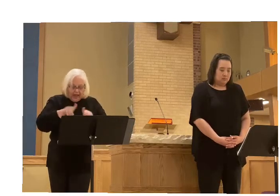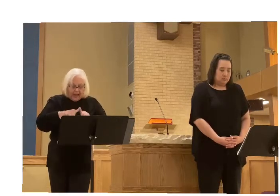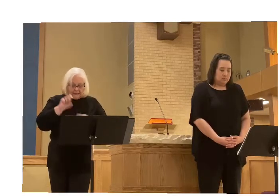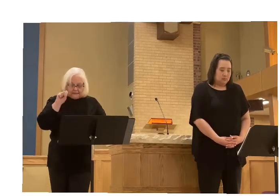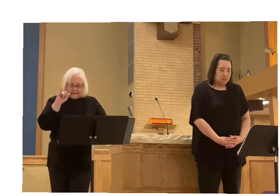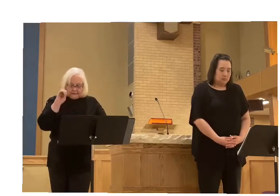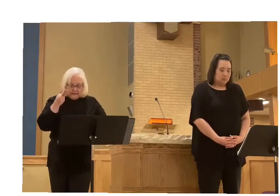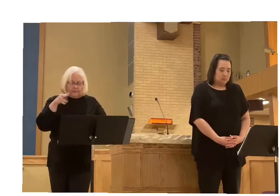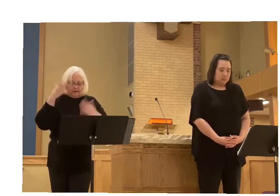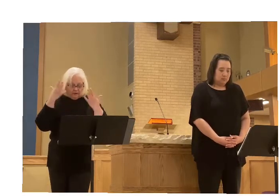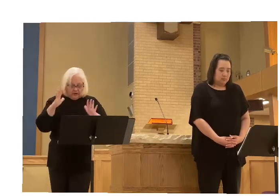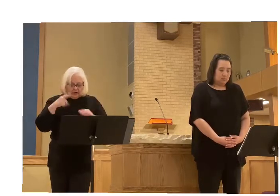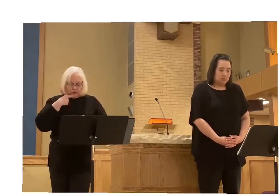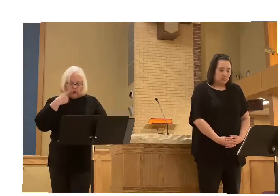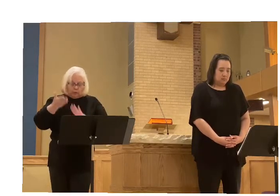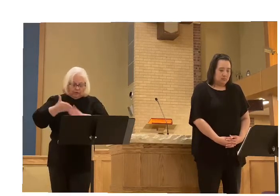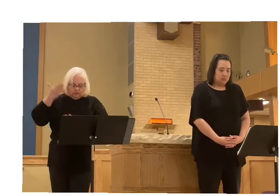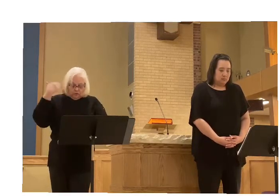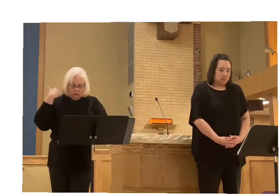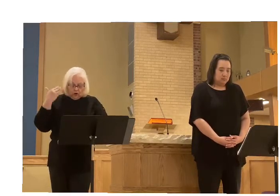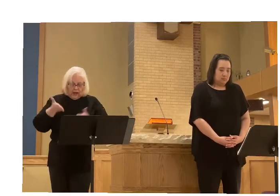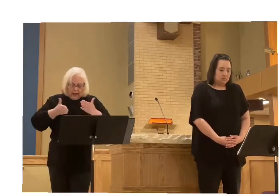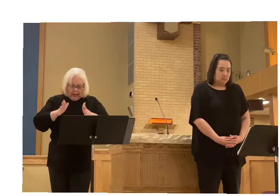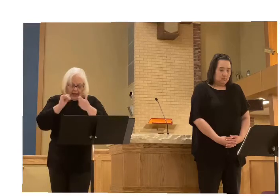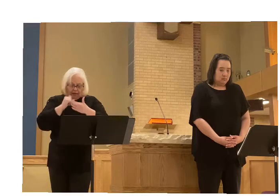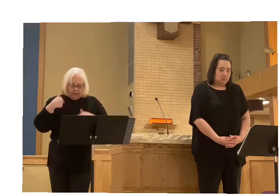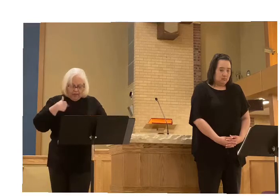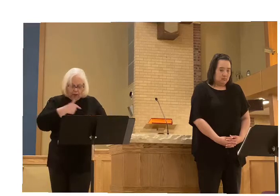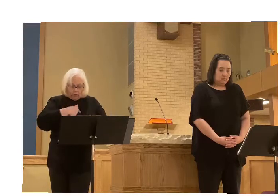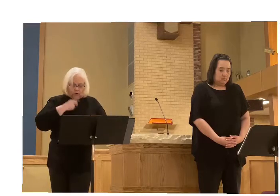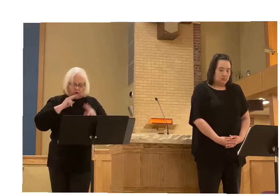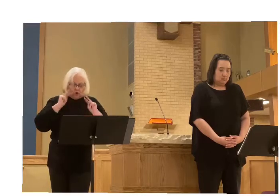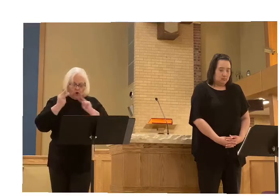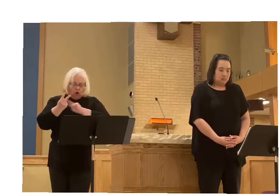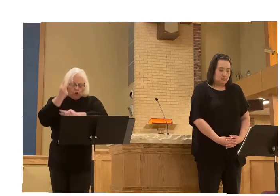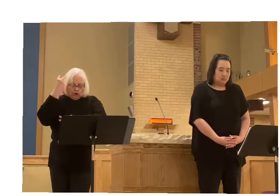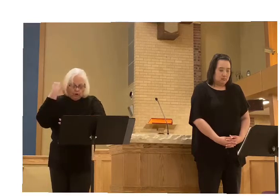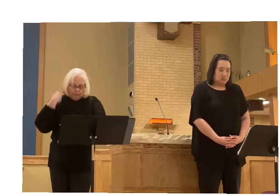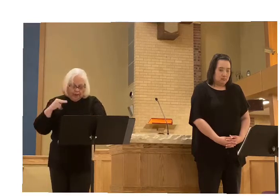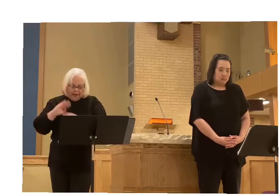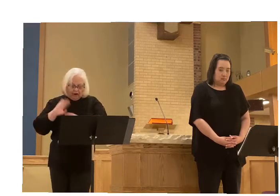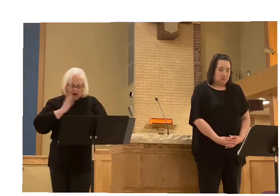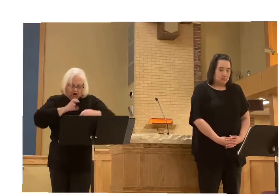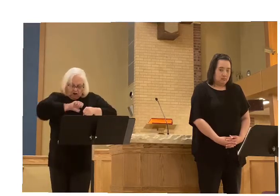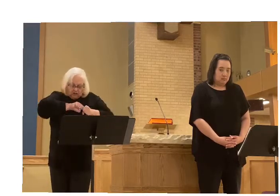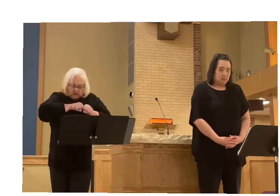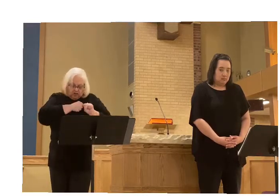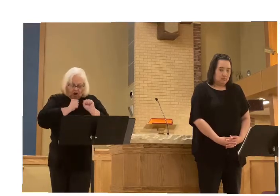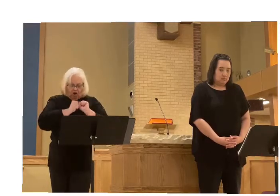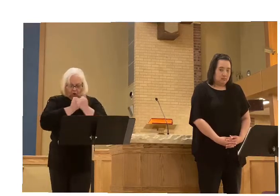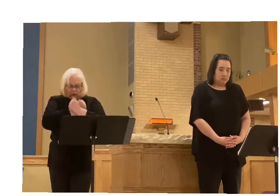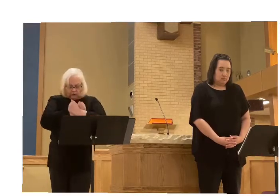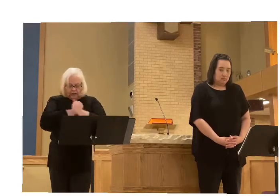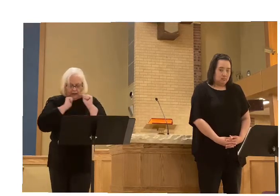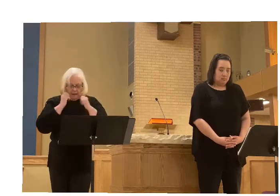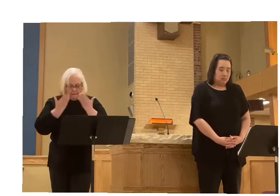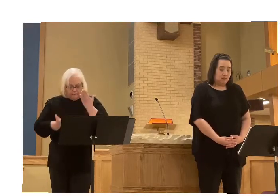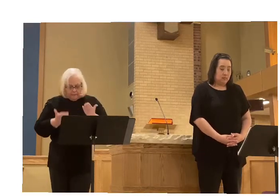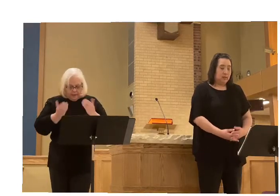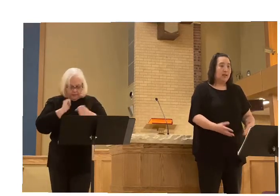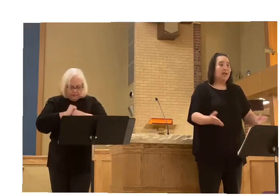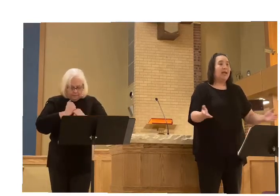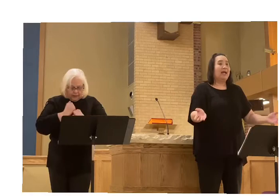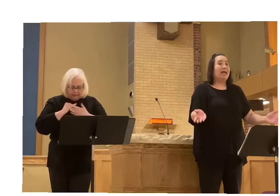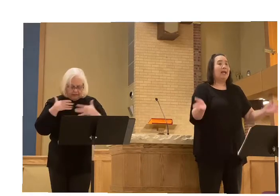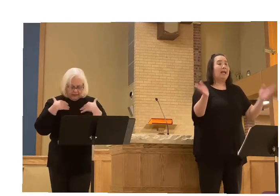that we who look back on her sorrows with compassion might receive the healing fruits of your sufferings. Amen.